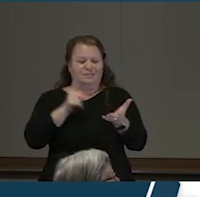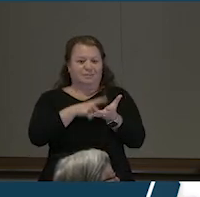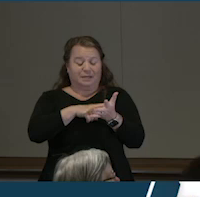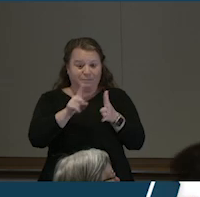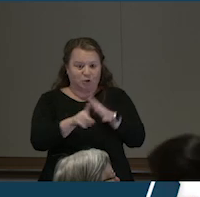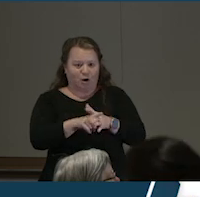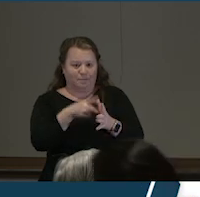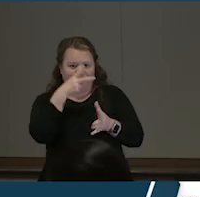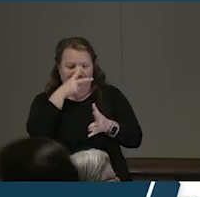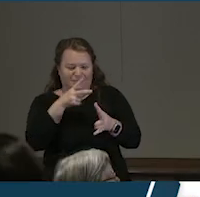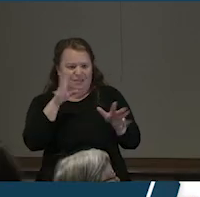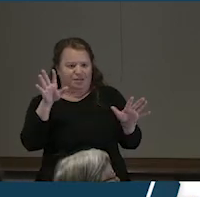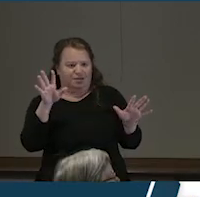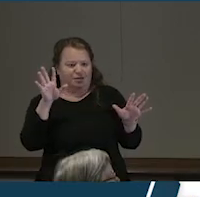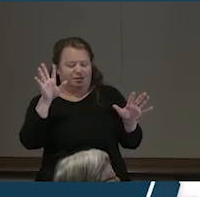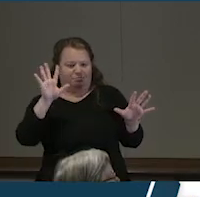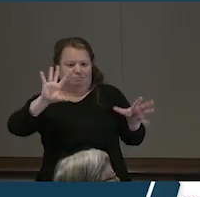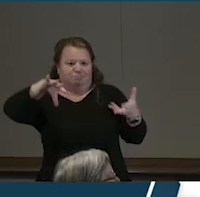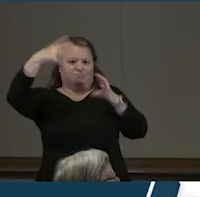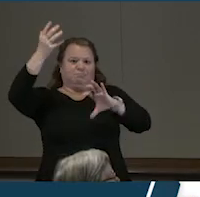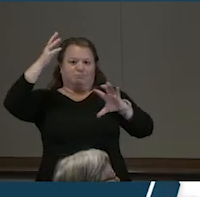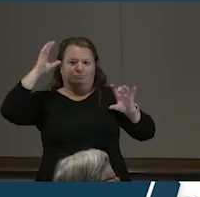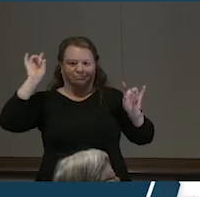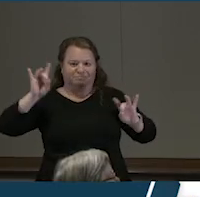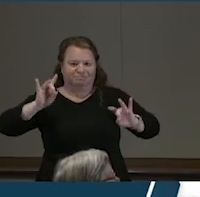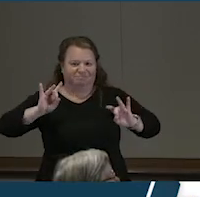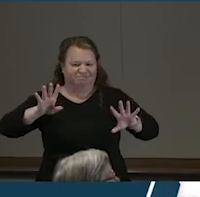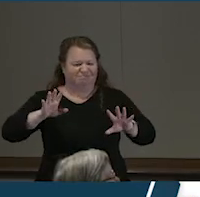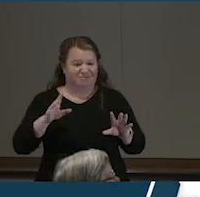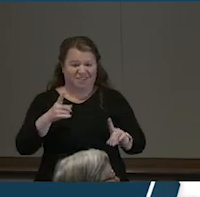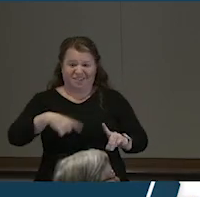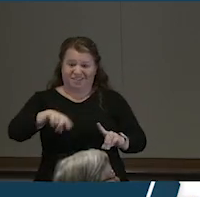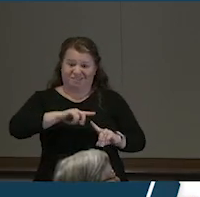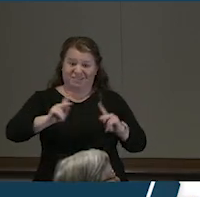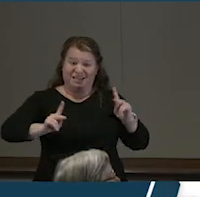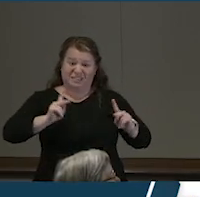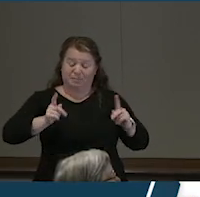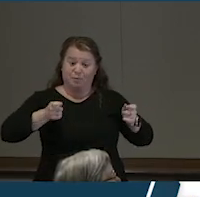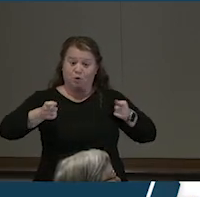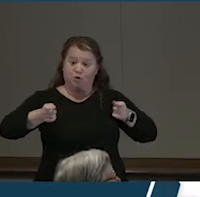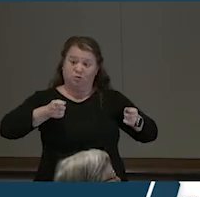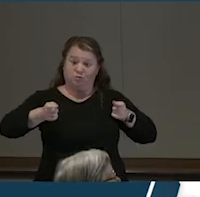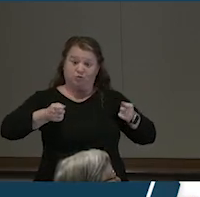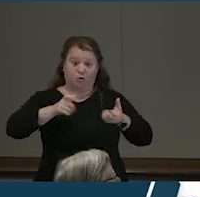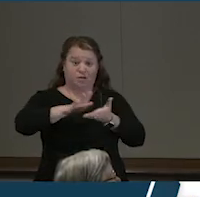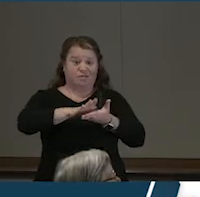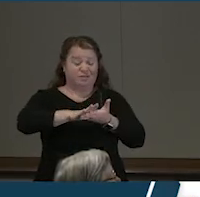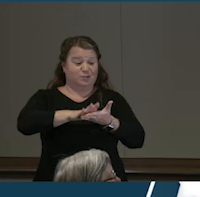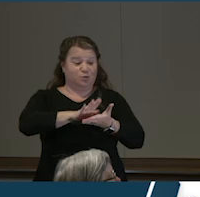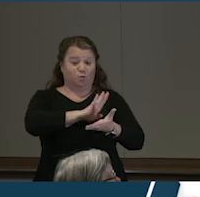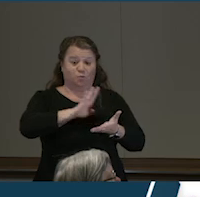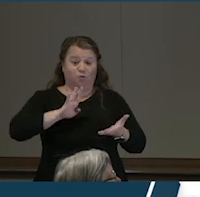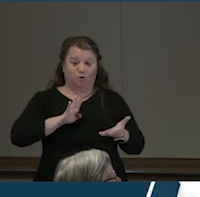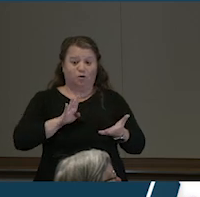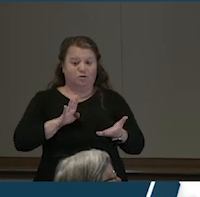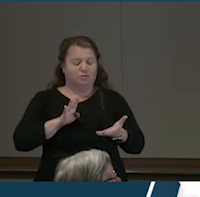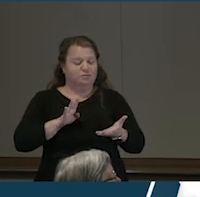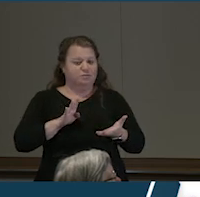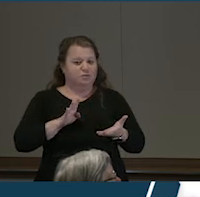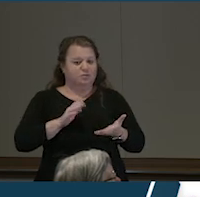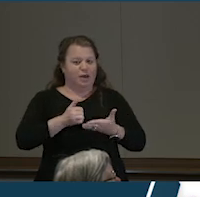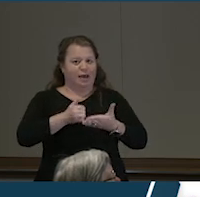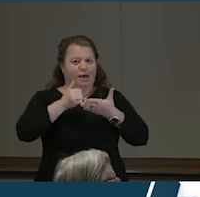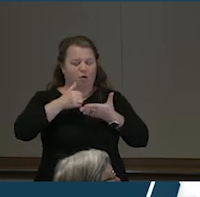erupts is that it lets me know these are the people in control and which pathway I think we need to go.